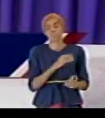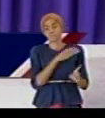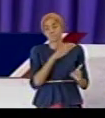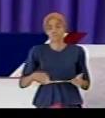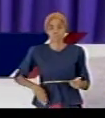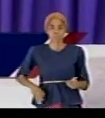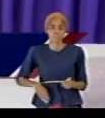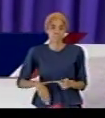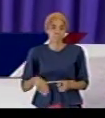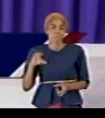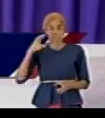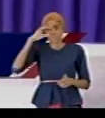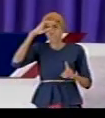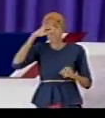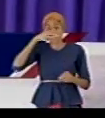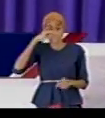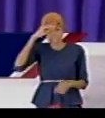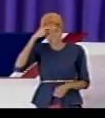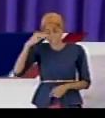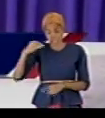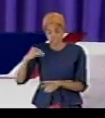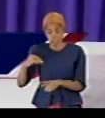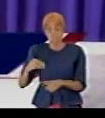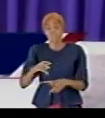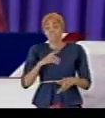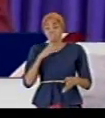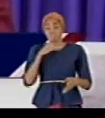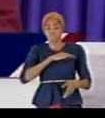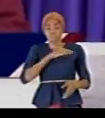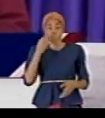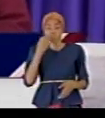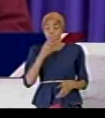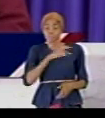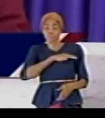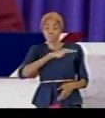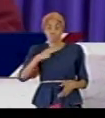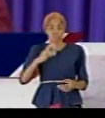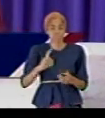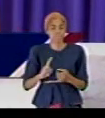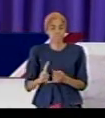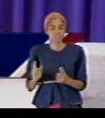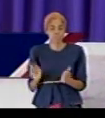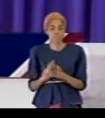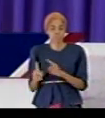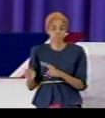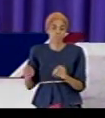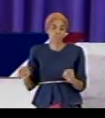boldly unto them for the space of 3 months.